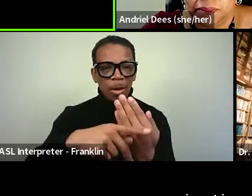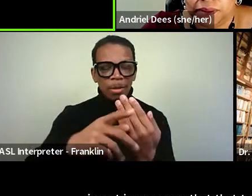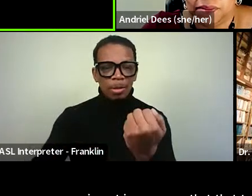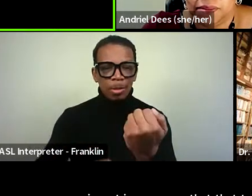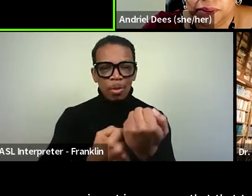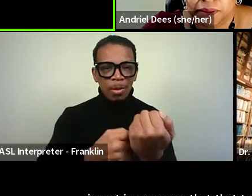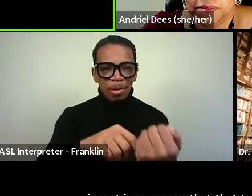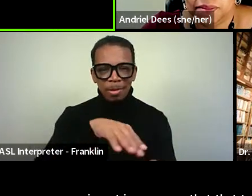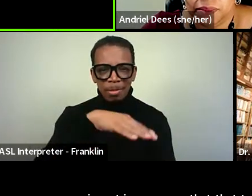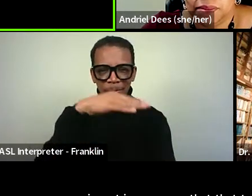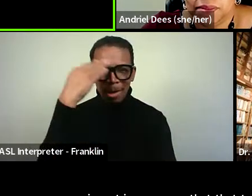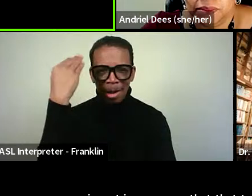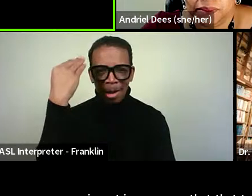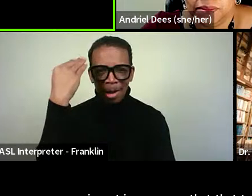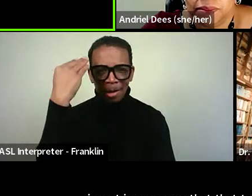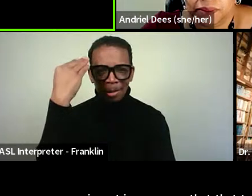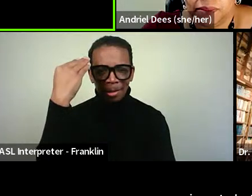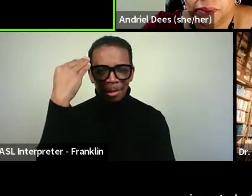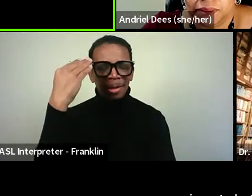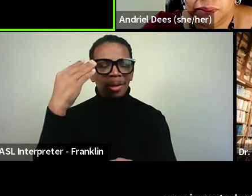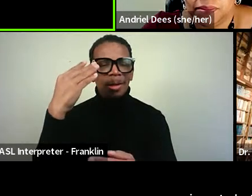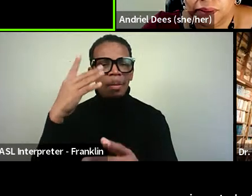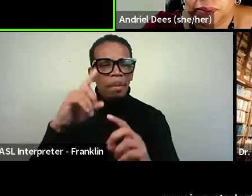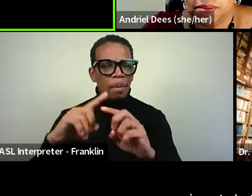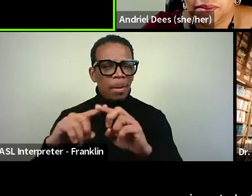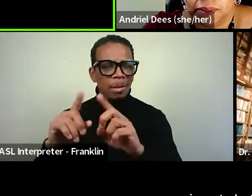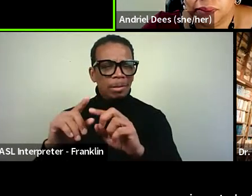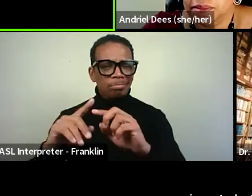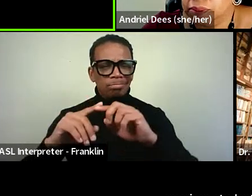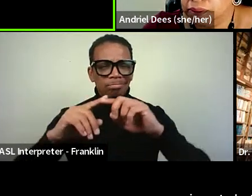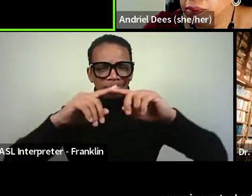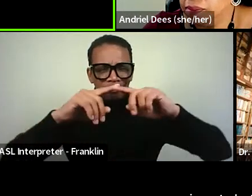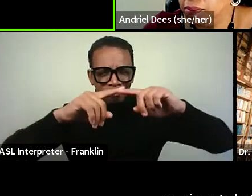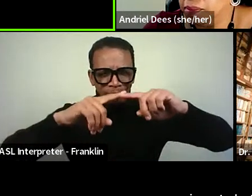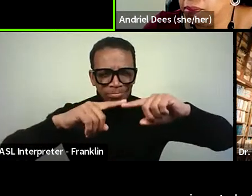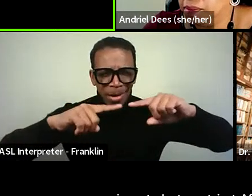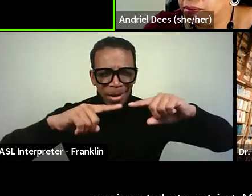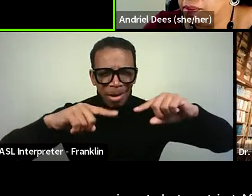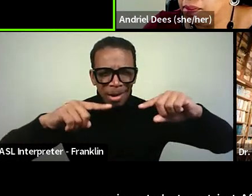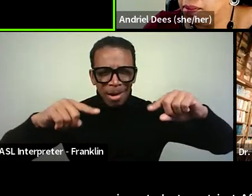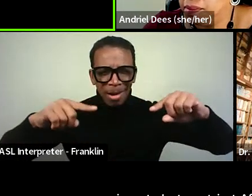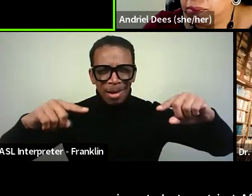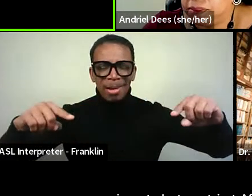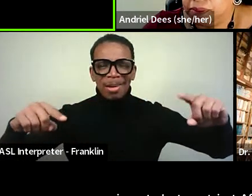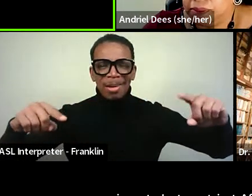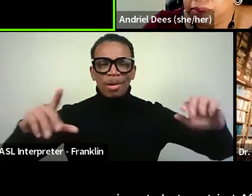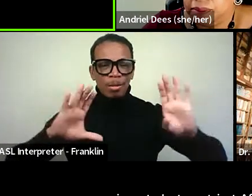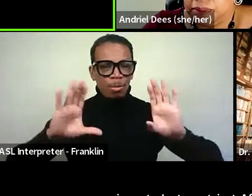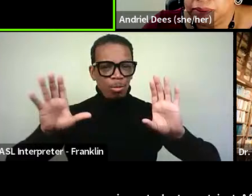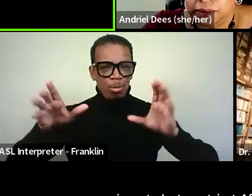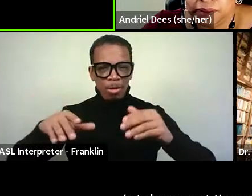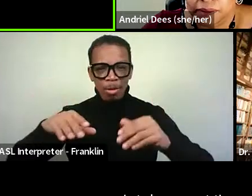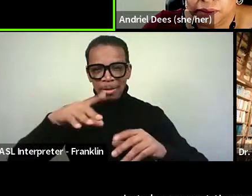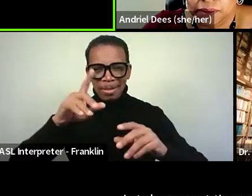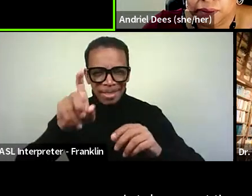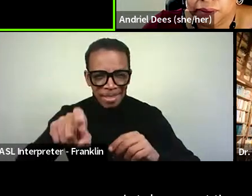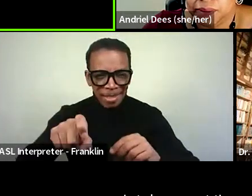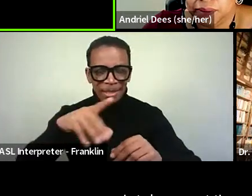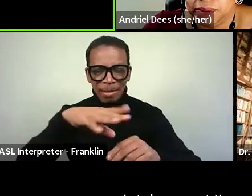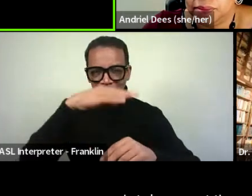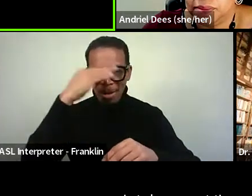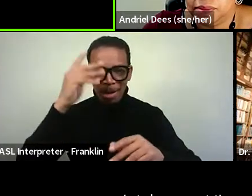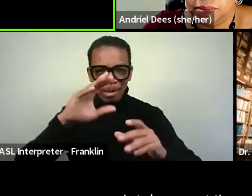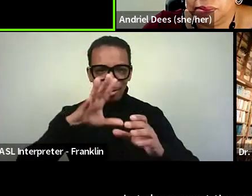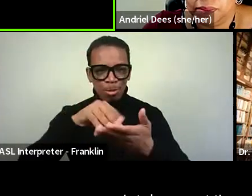American students, not just African American students, but also support the very specific needs of African American students,